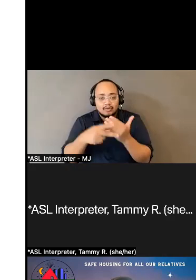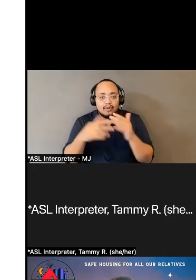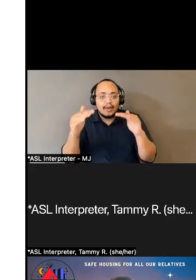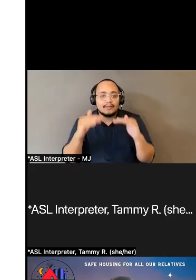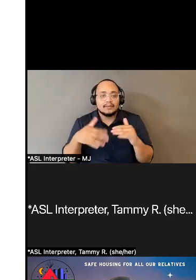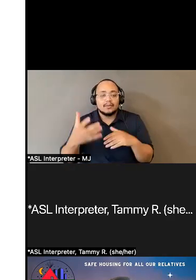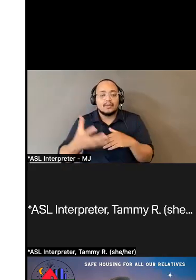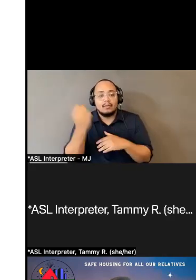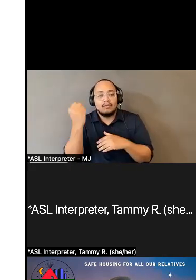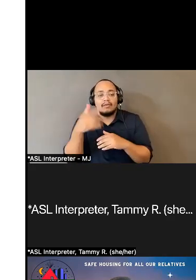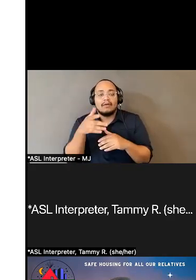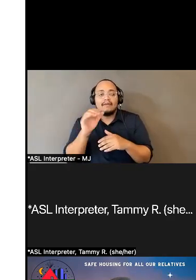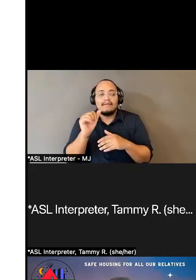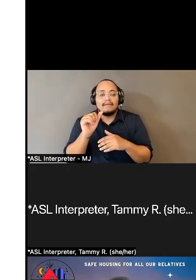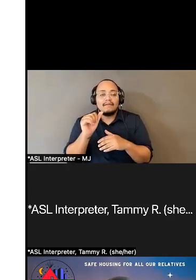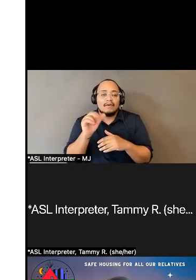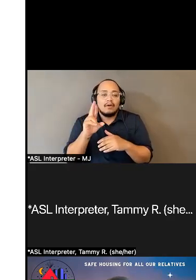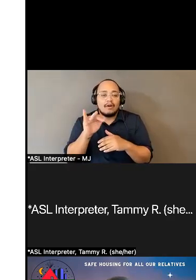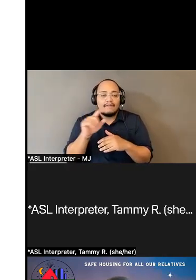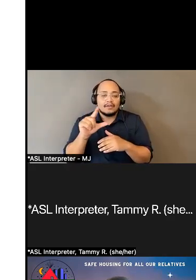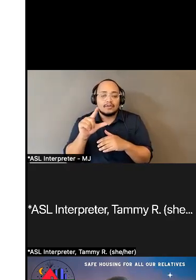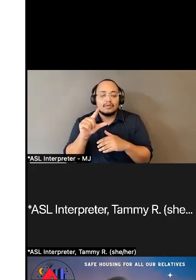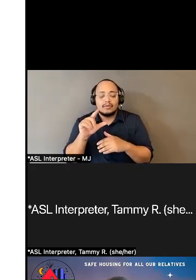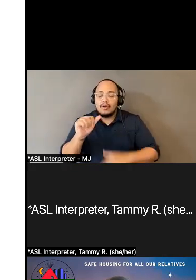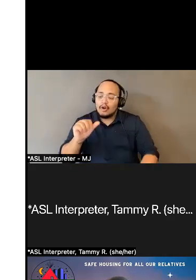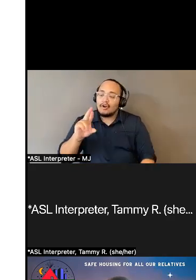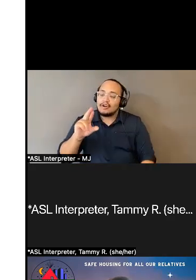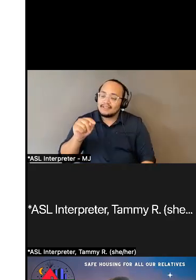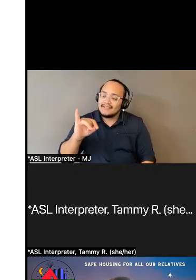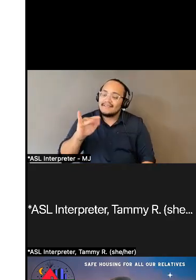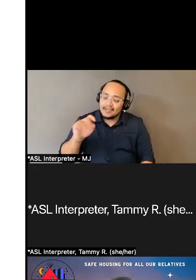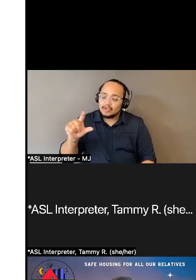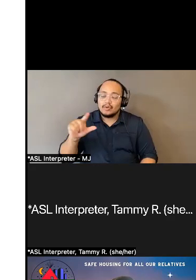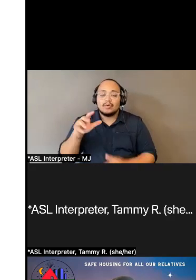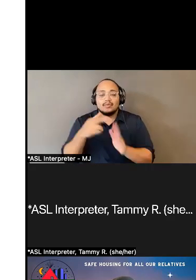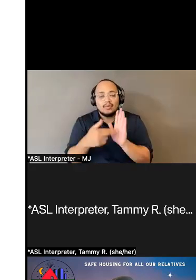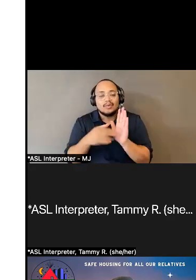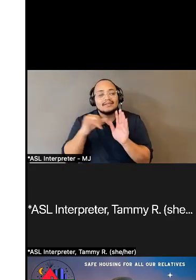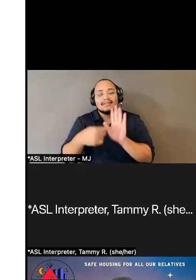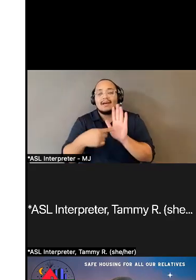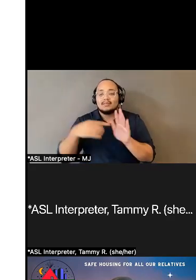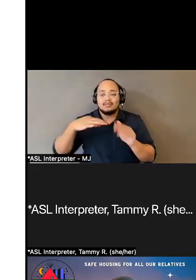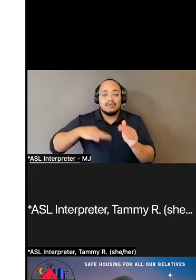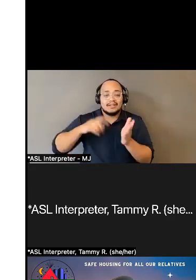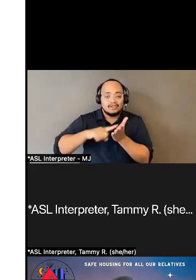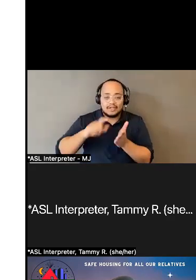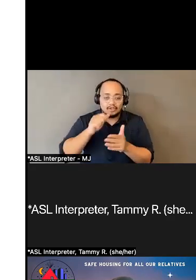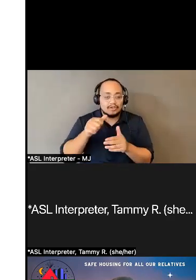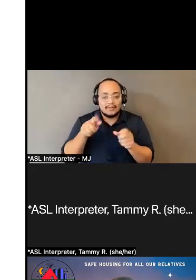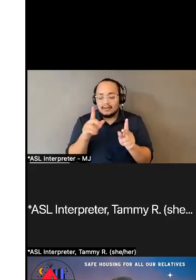of artificial rules, like credit checks, for example, shouldn't be a bar to housing, rent control,